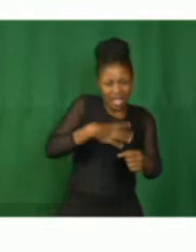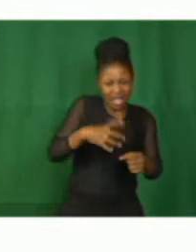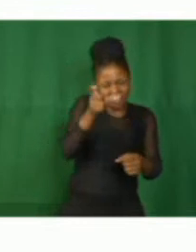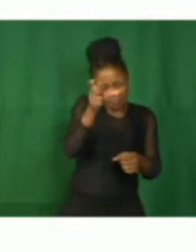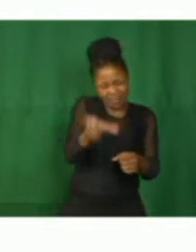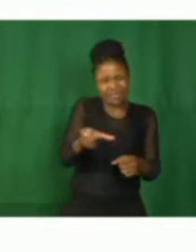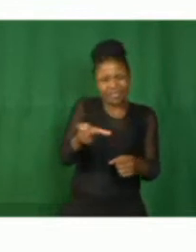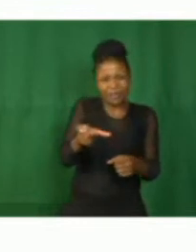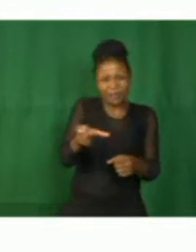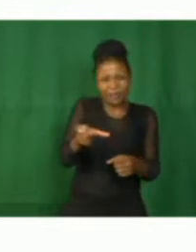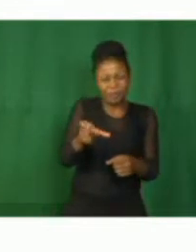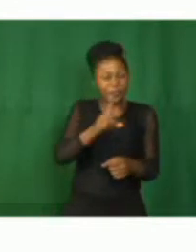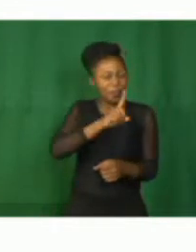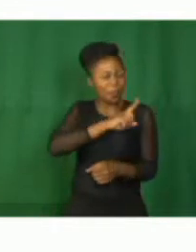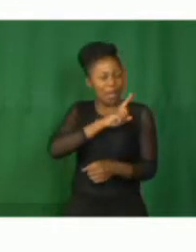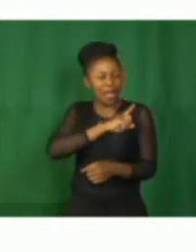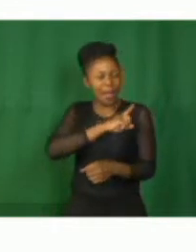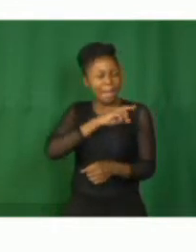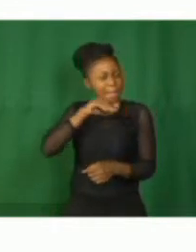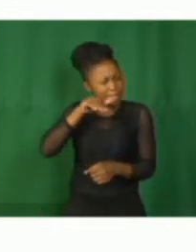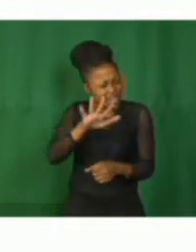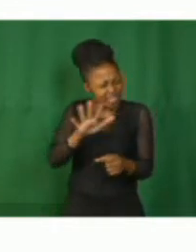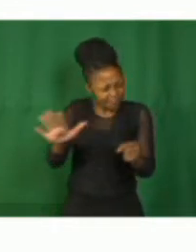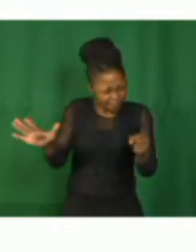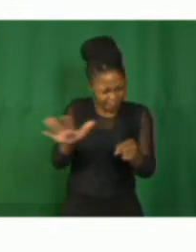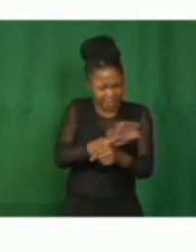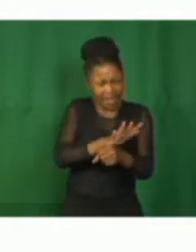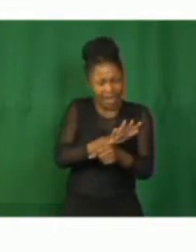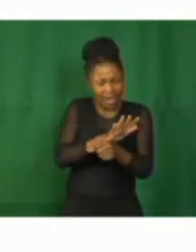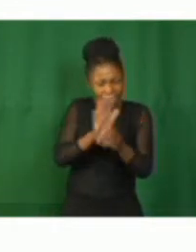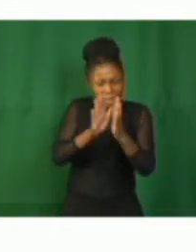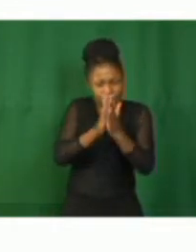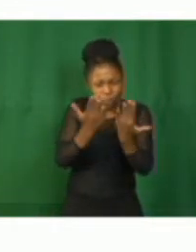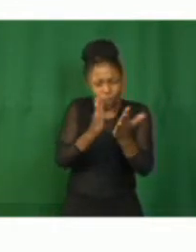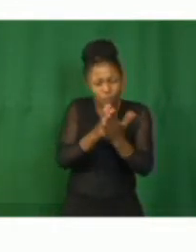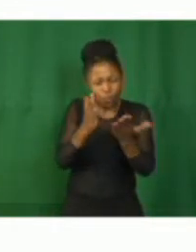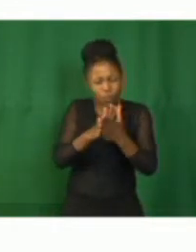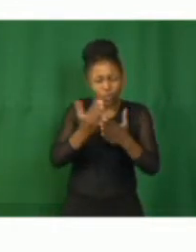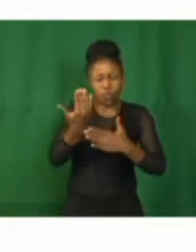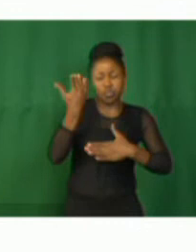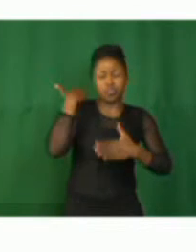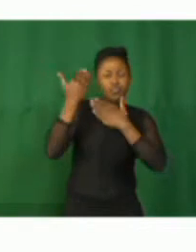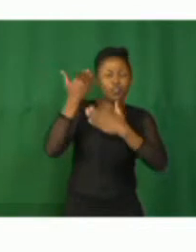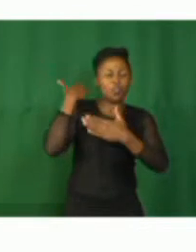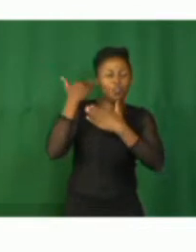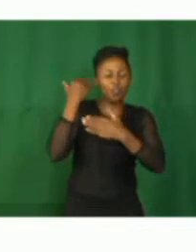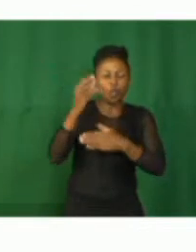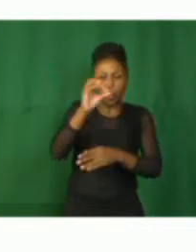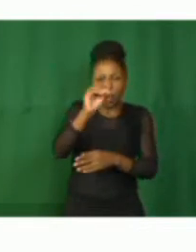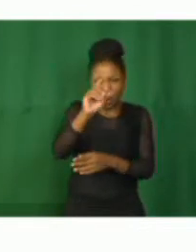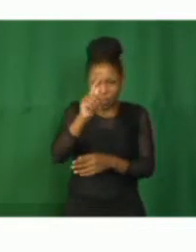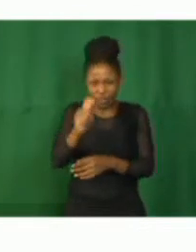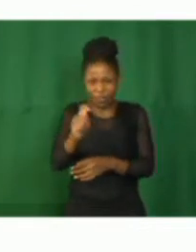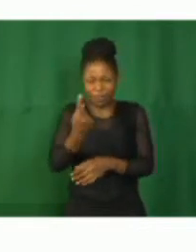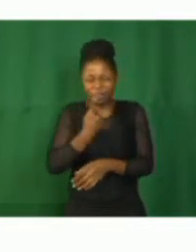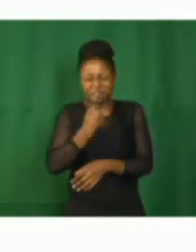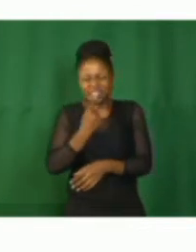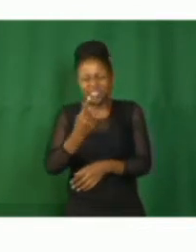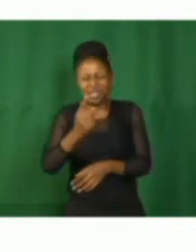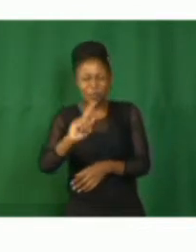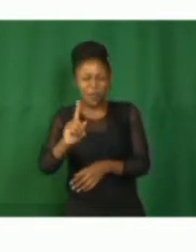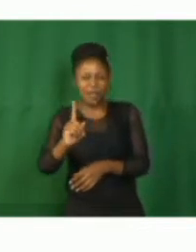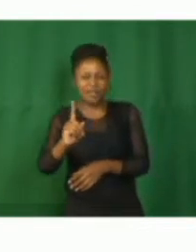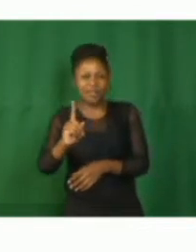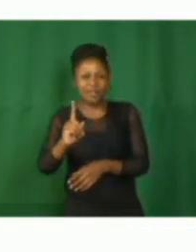It was to fulfill Old Testament prophecies. What was this Old Testament prophecy that is found in